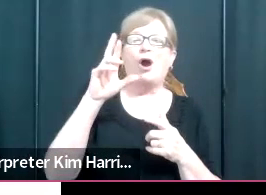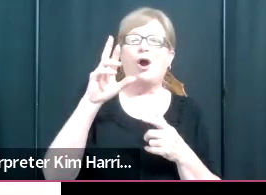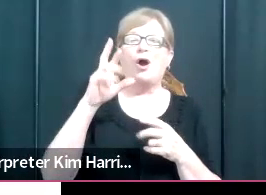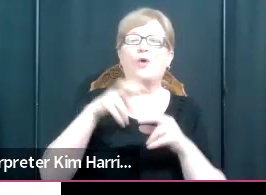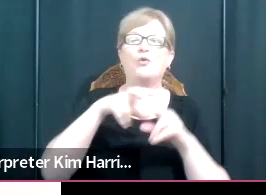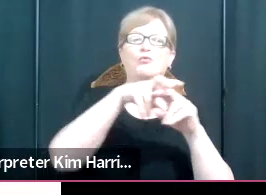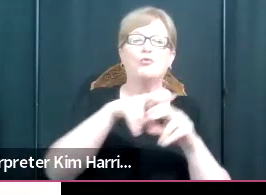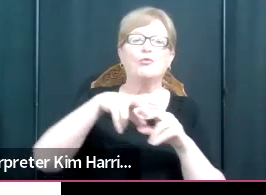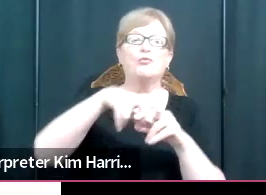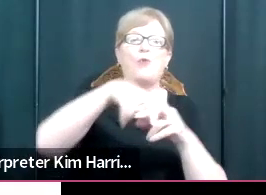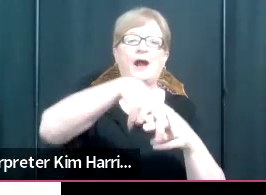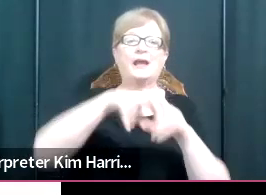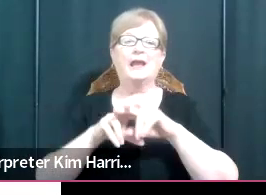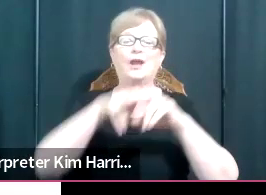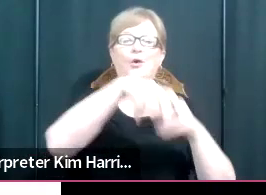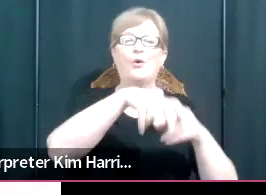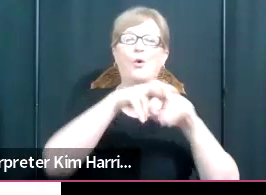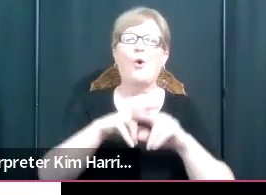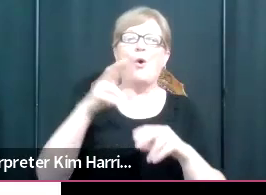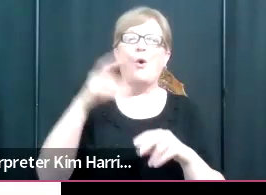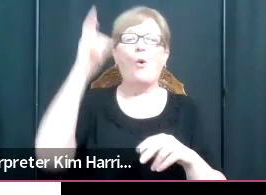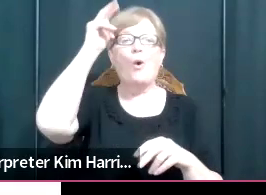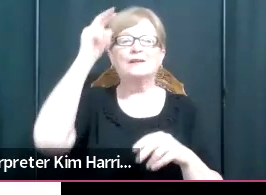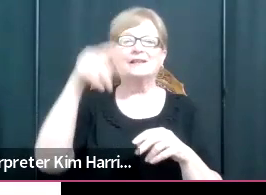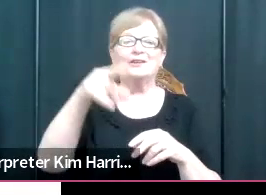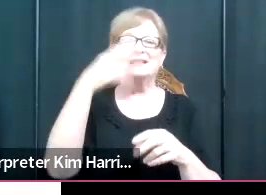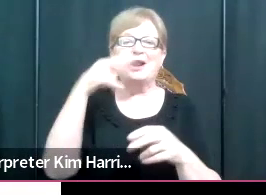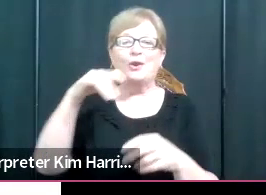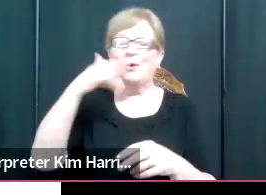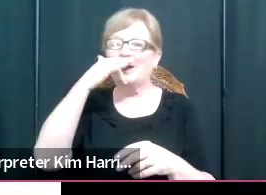far right of this slide with a little one rocking on a rocking horse.